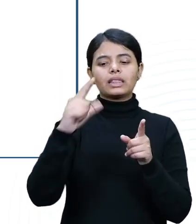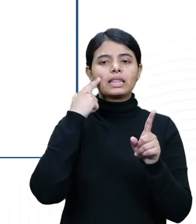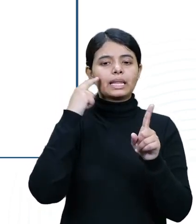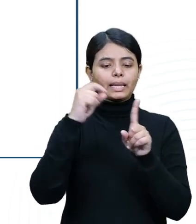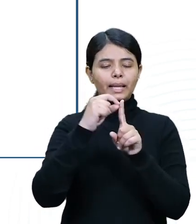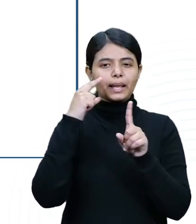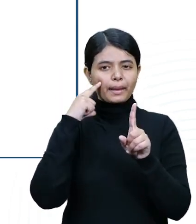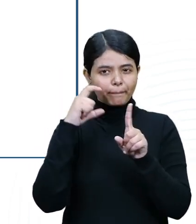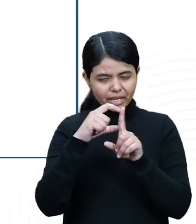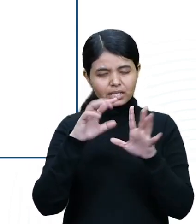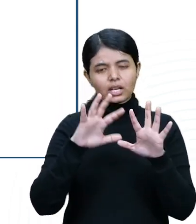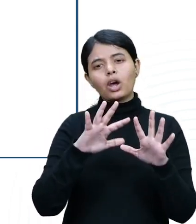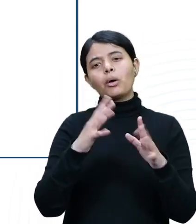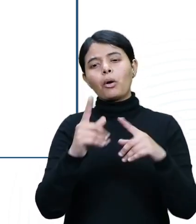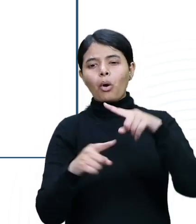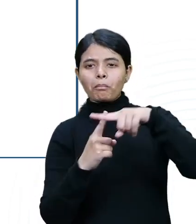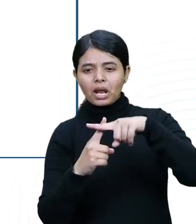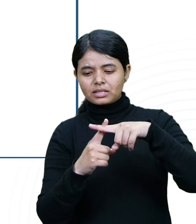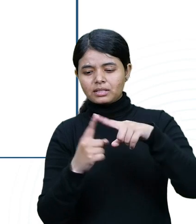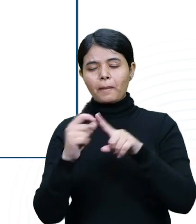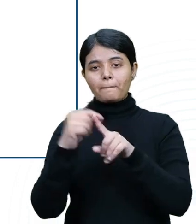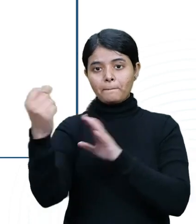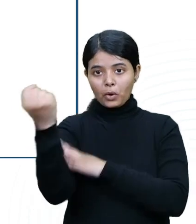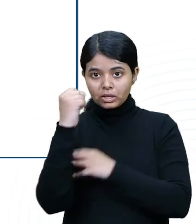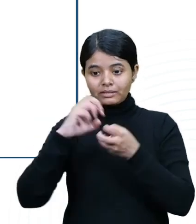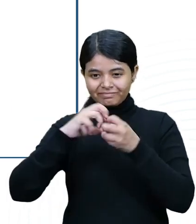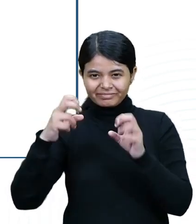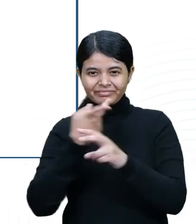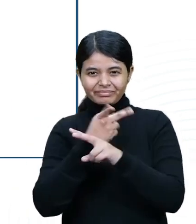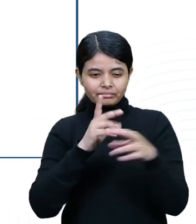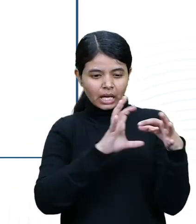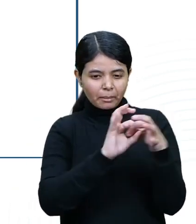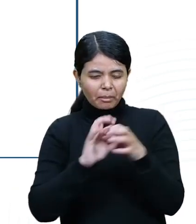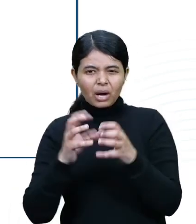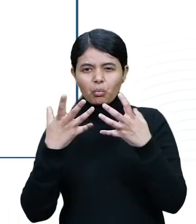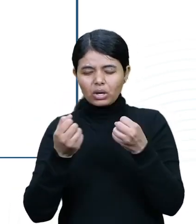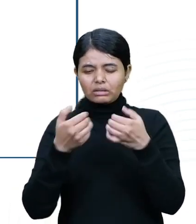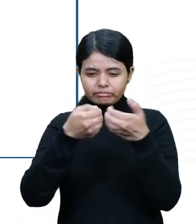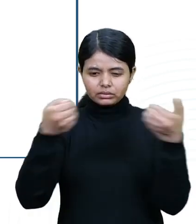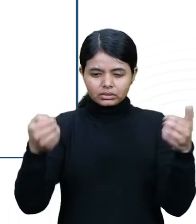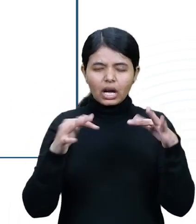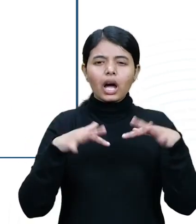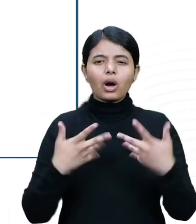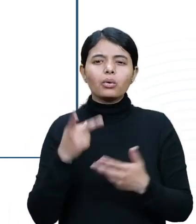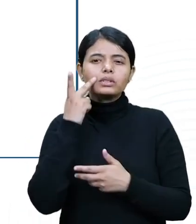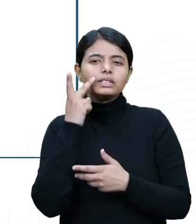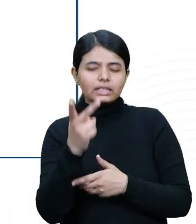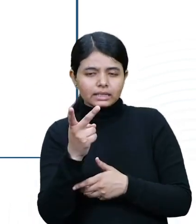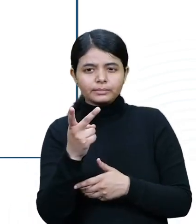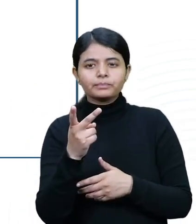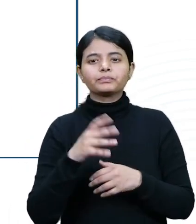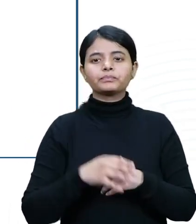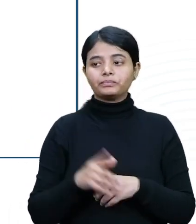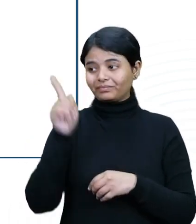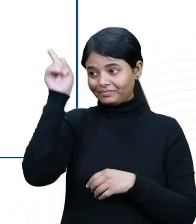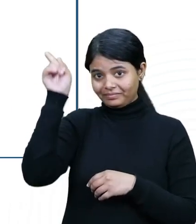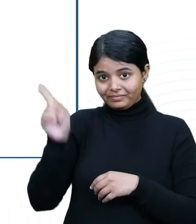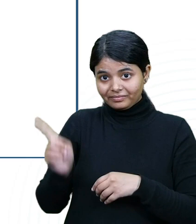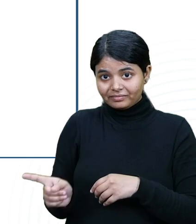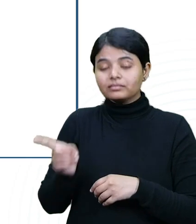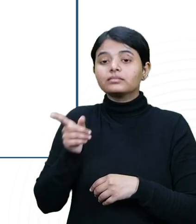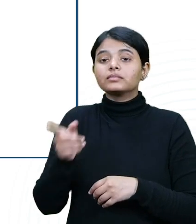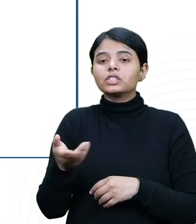the GPI glycans in electrospray mass spec. When we permethylate the GPI glycans, the amino group gets converted into